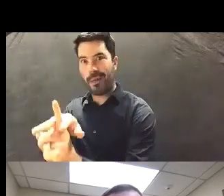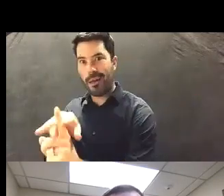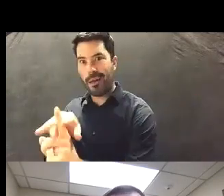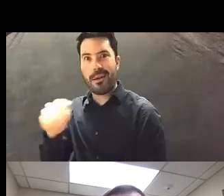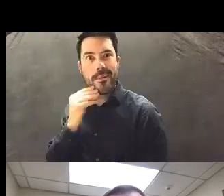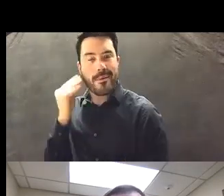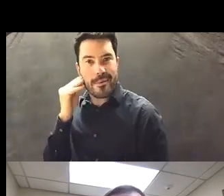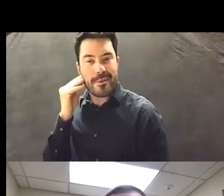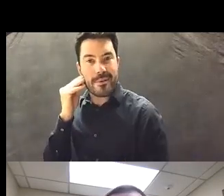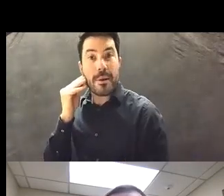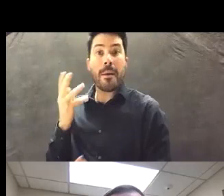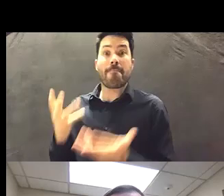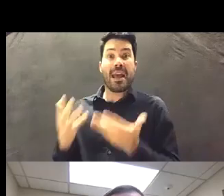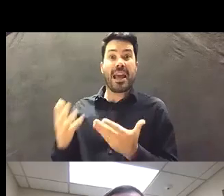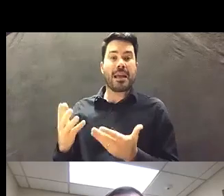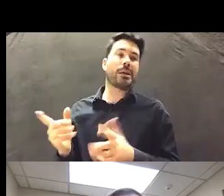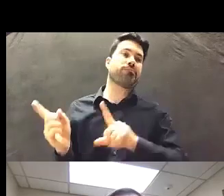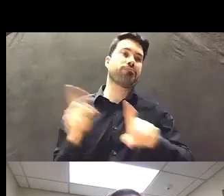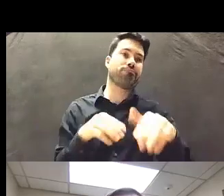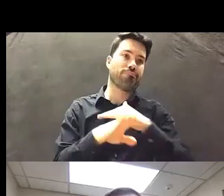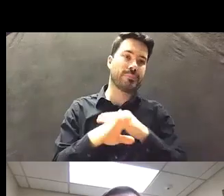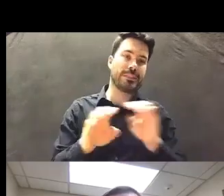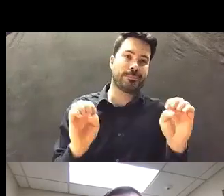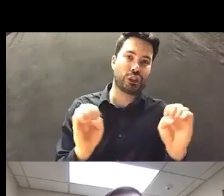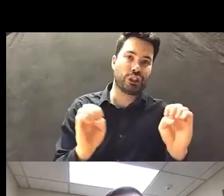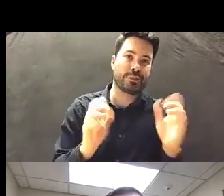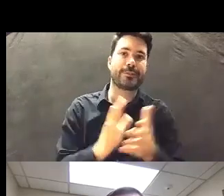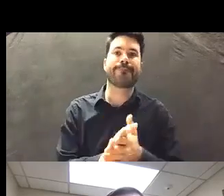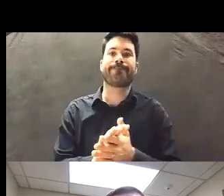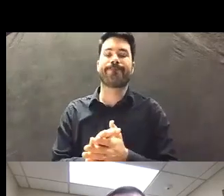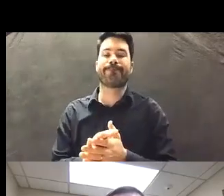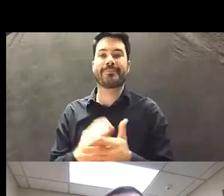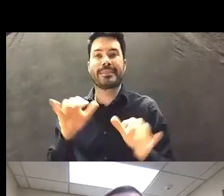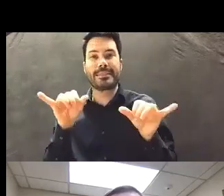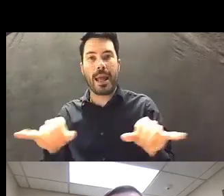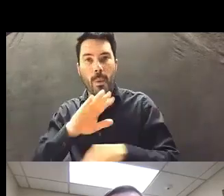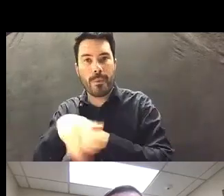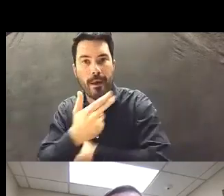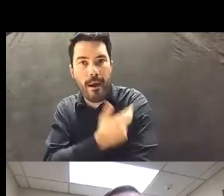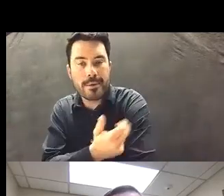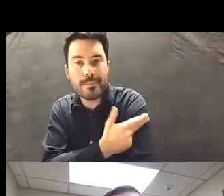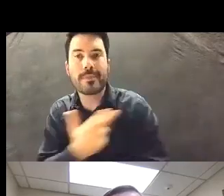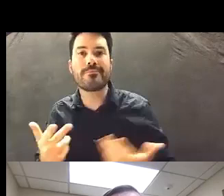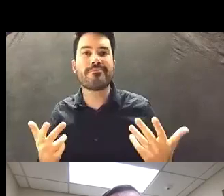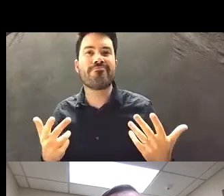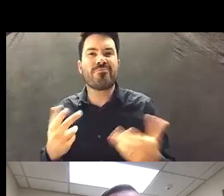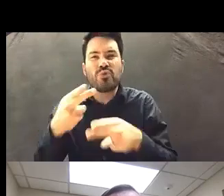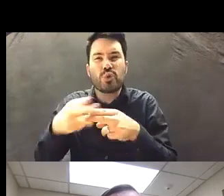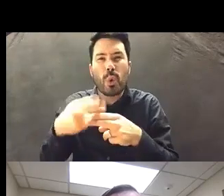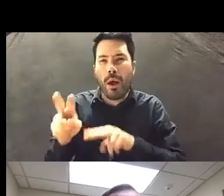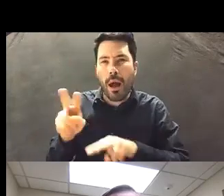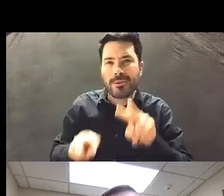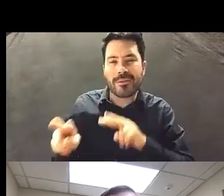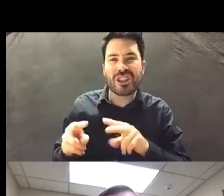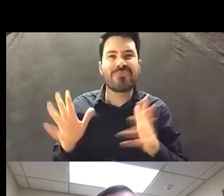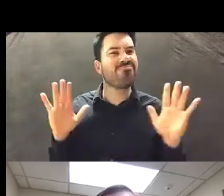in the emergency department in an observation setting or as an inpatient. So there's a lot of flexibility for which patients may ultimately be able